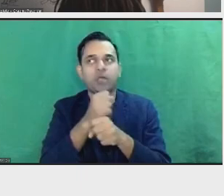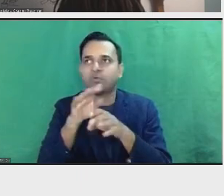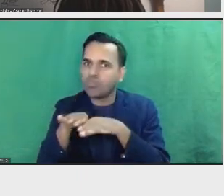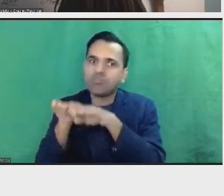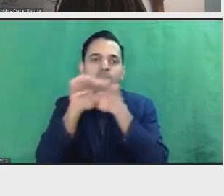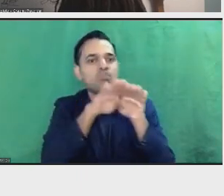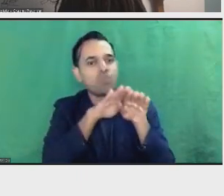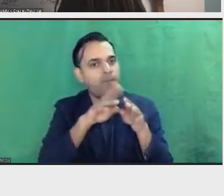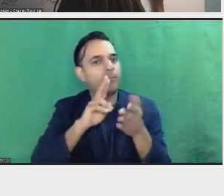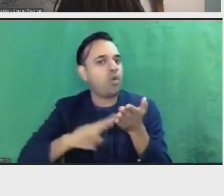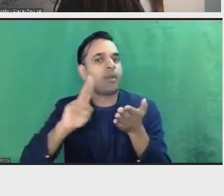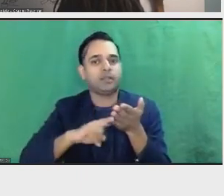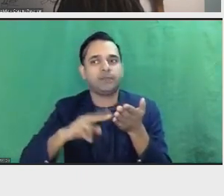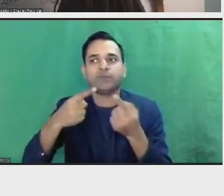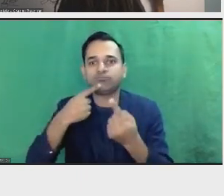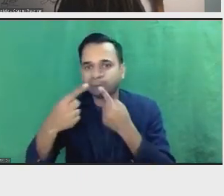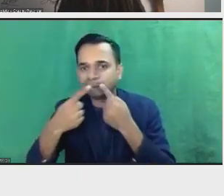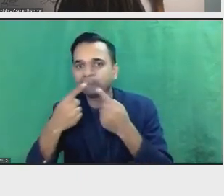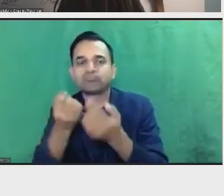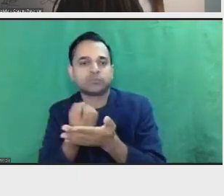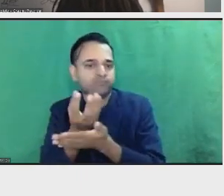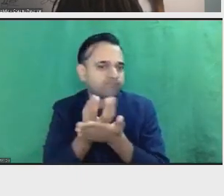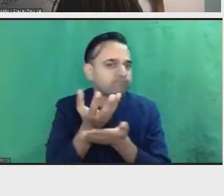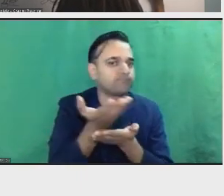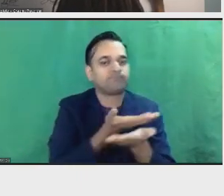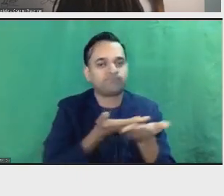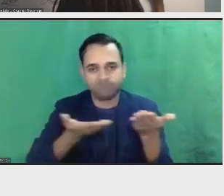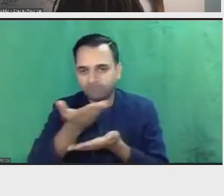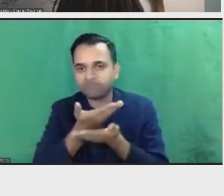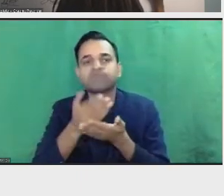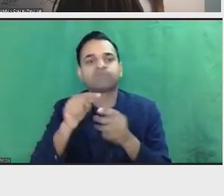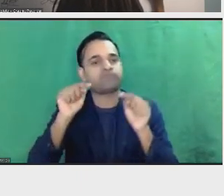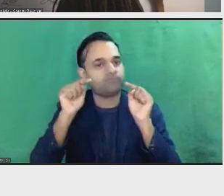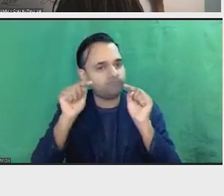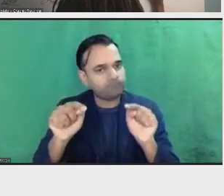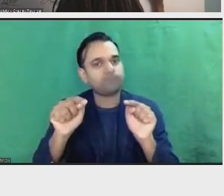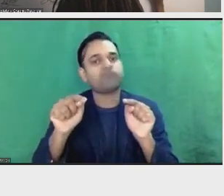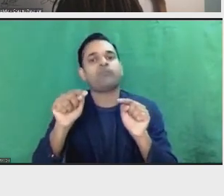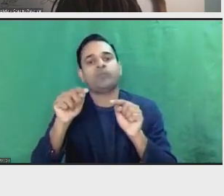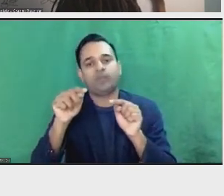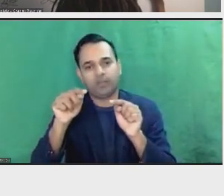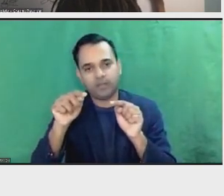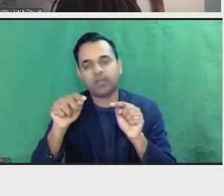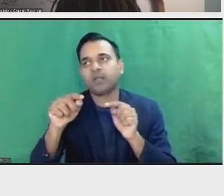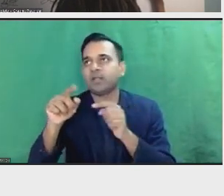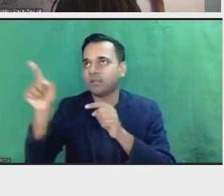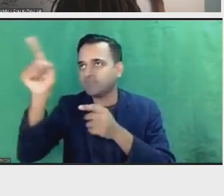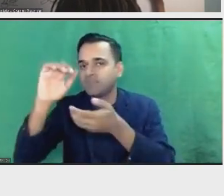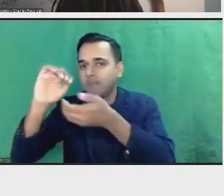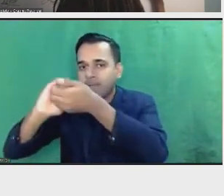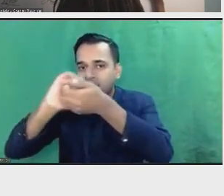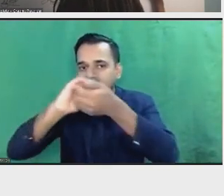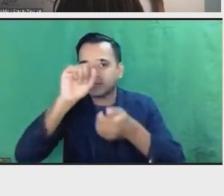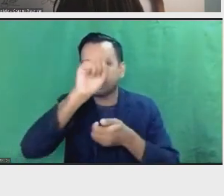And then I could mention a lot of examples of the kind of collaborations we have, but I just wanted to say now, to not take up too much time,